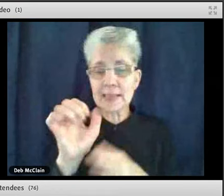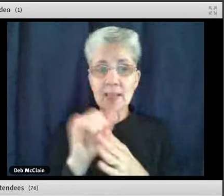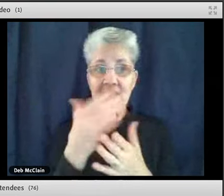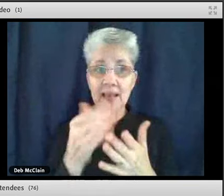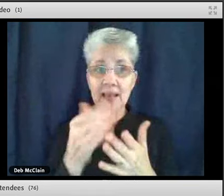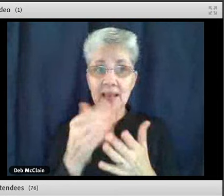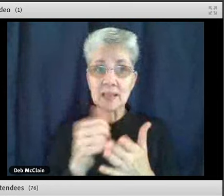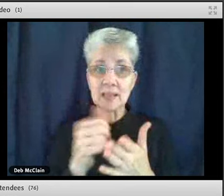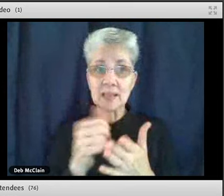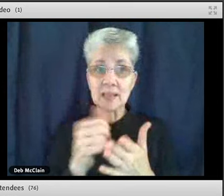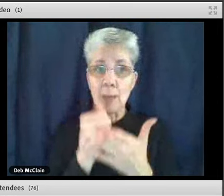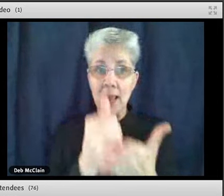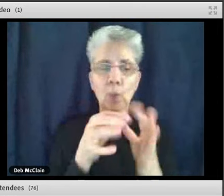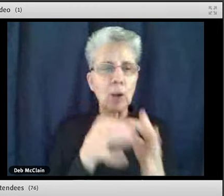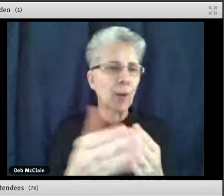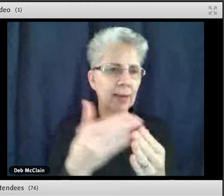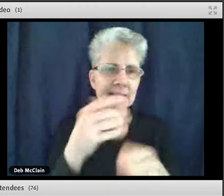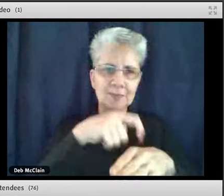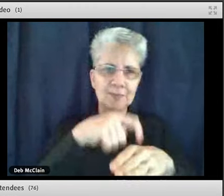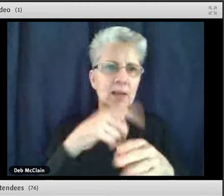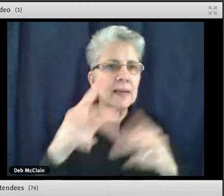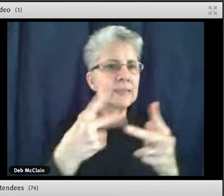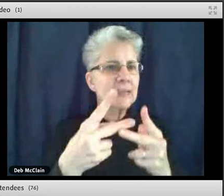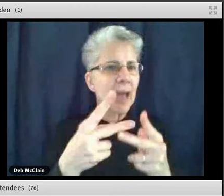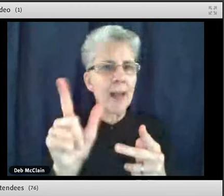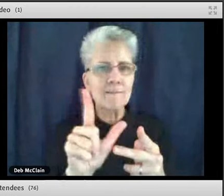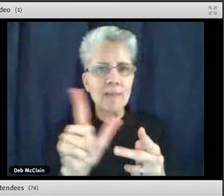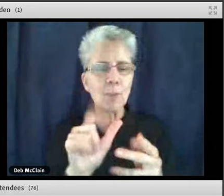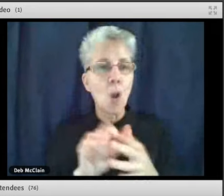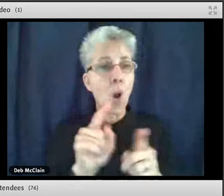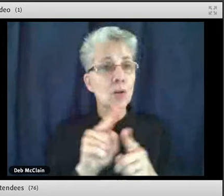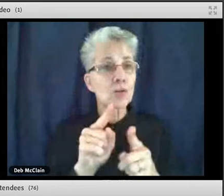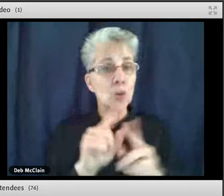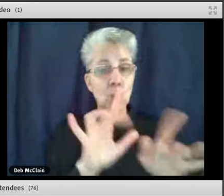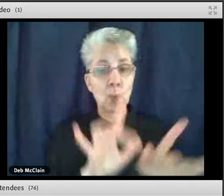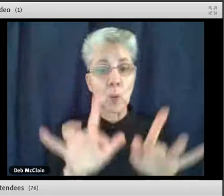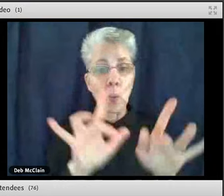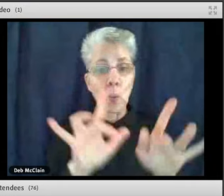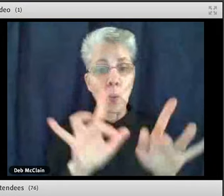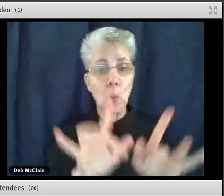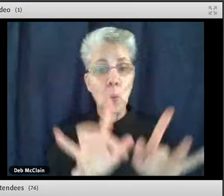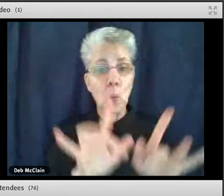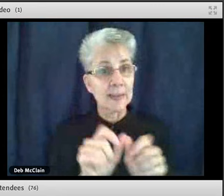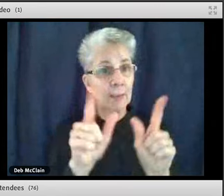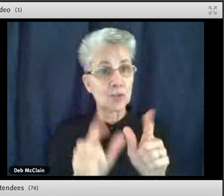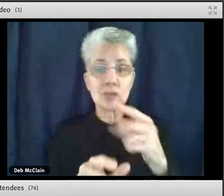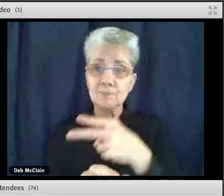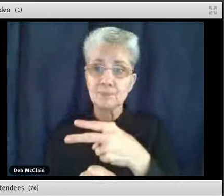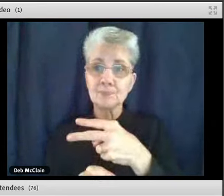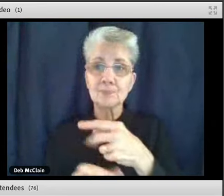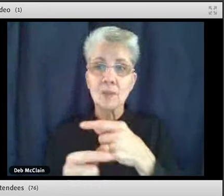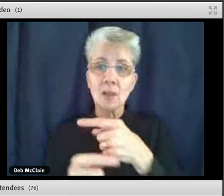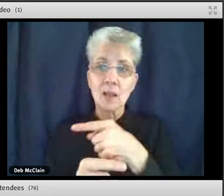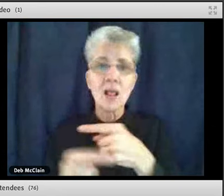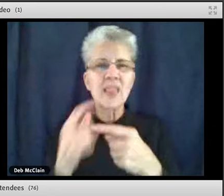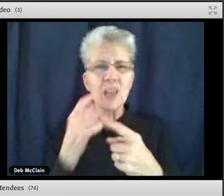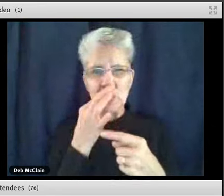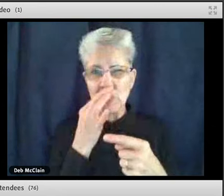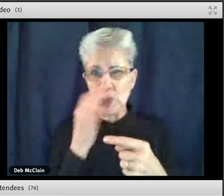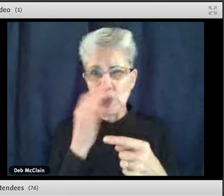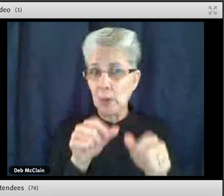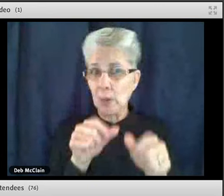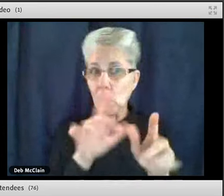this one, I love the title. I wish I'd thought about this. Know and Go, Don't Stand So Close to Me, about remote work and spaces and how you